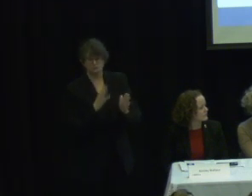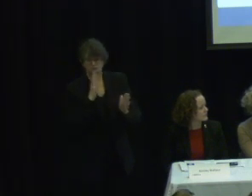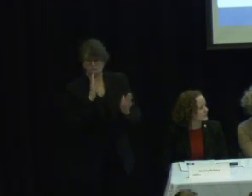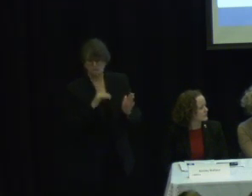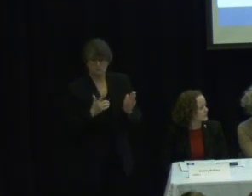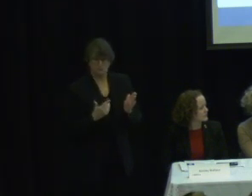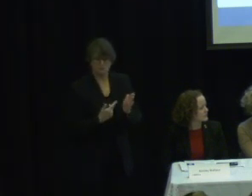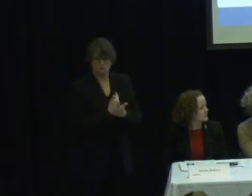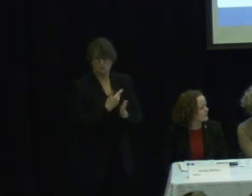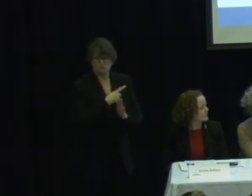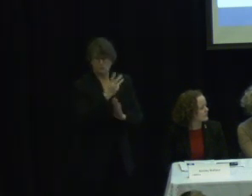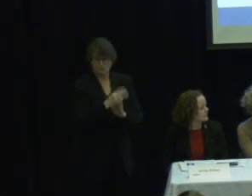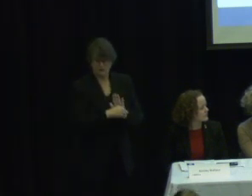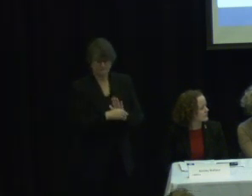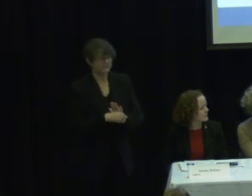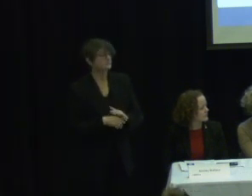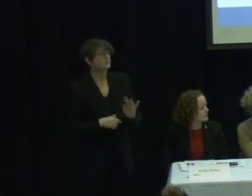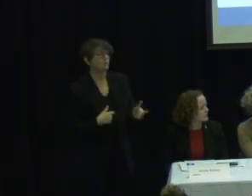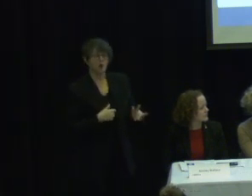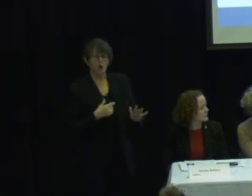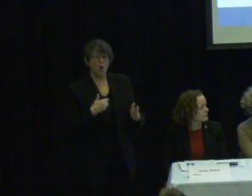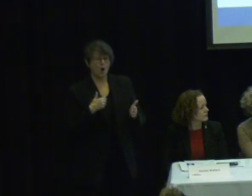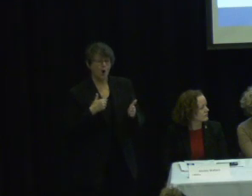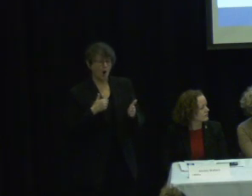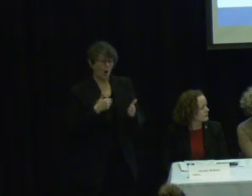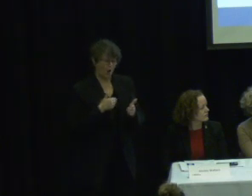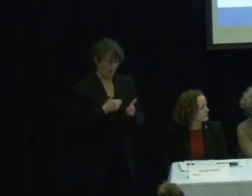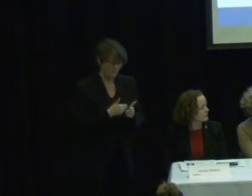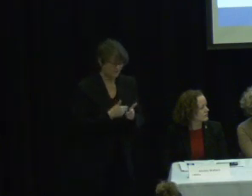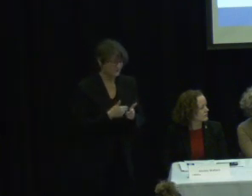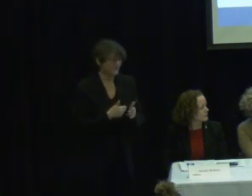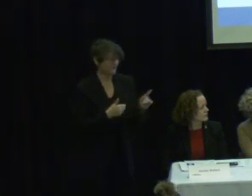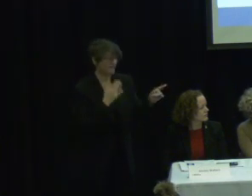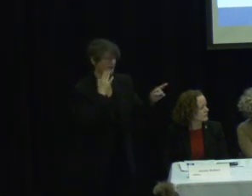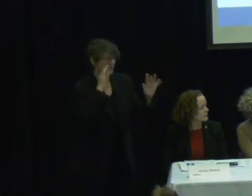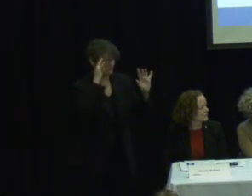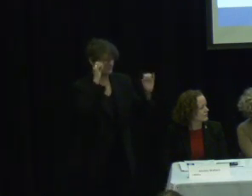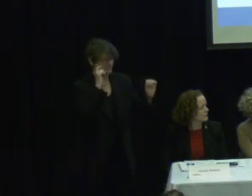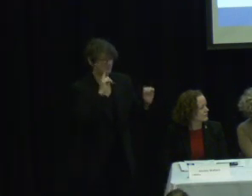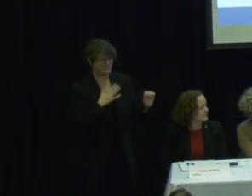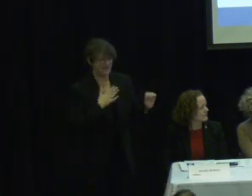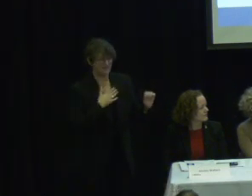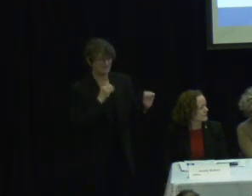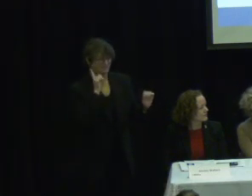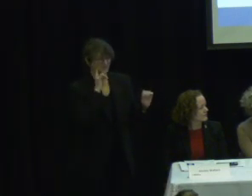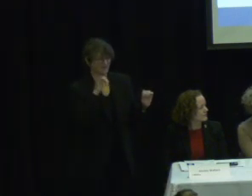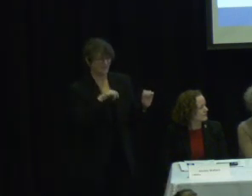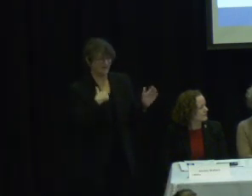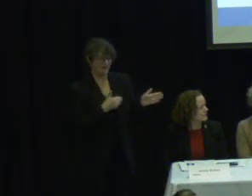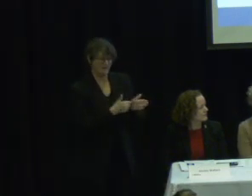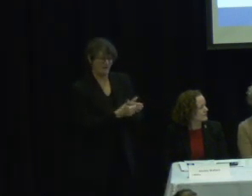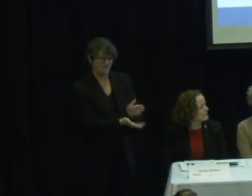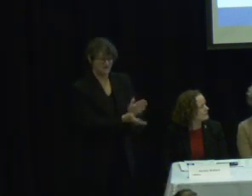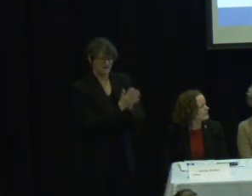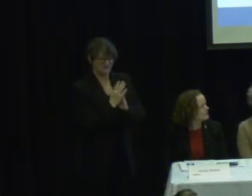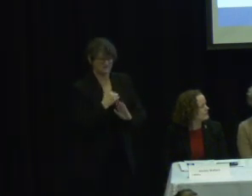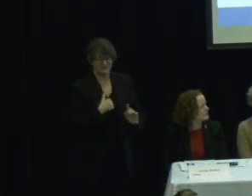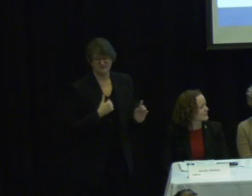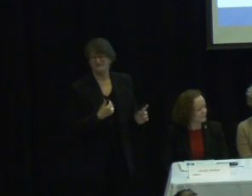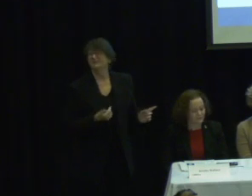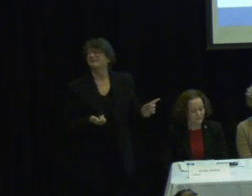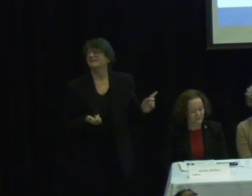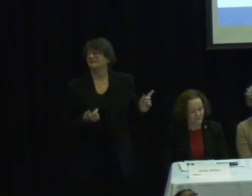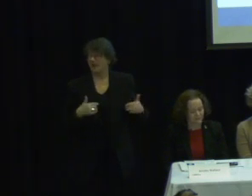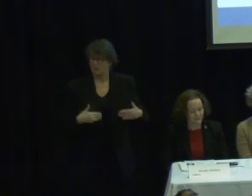So we're almost there with that, which I know the president will be happy to hear because he asks me frequently. But we